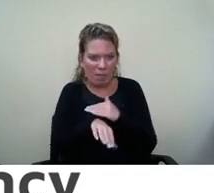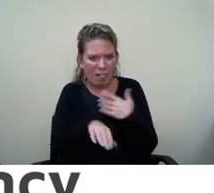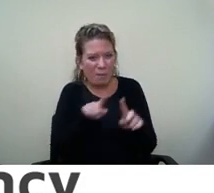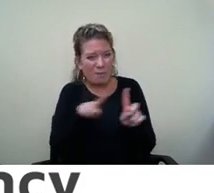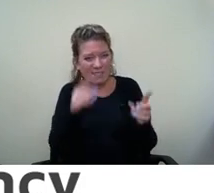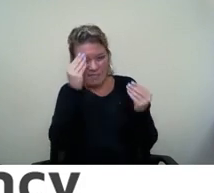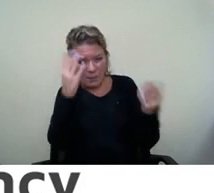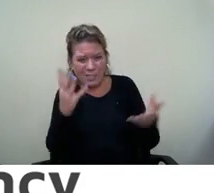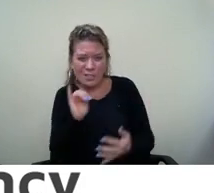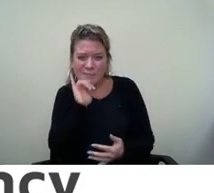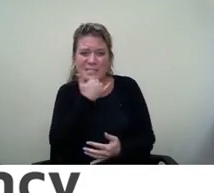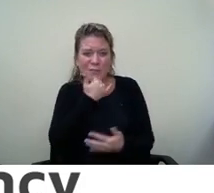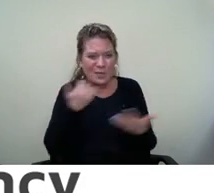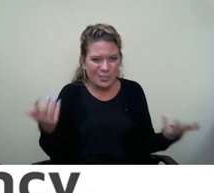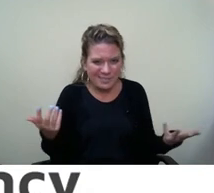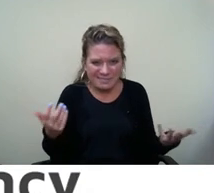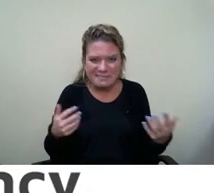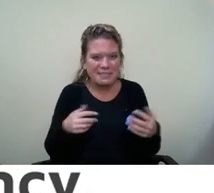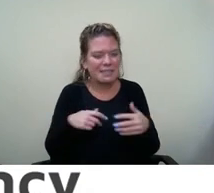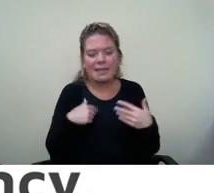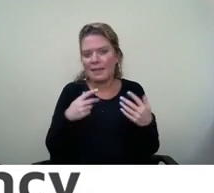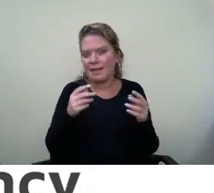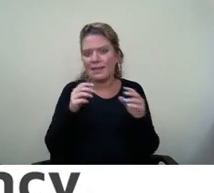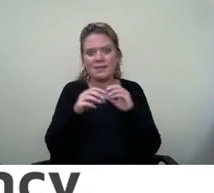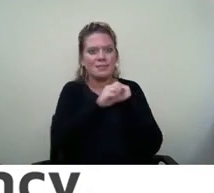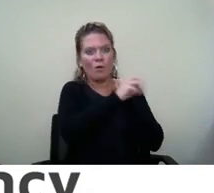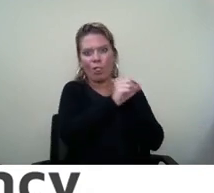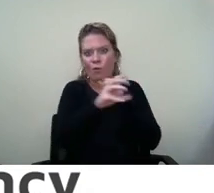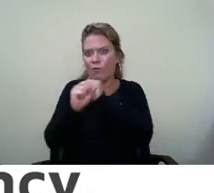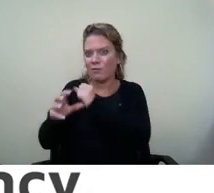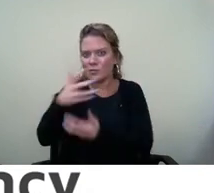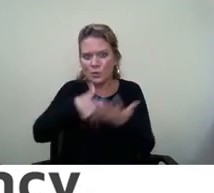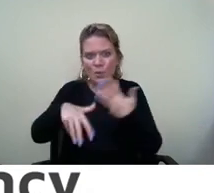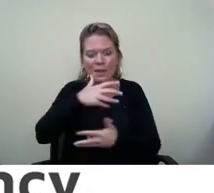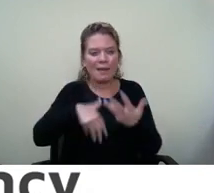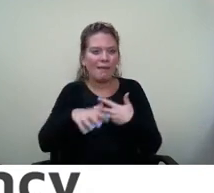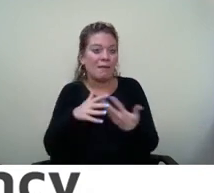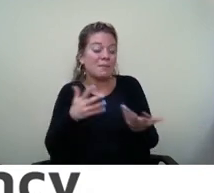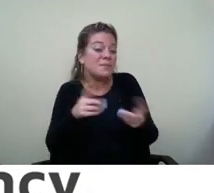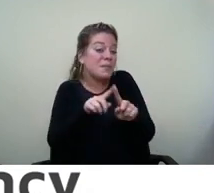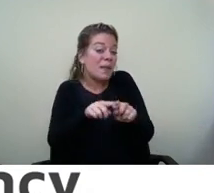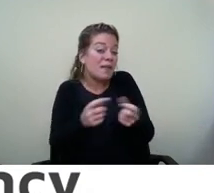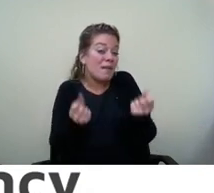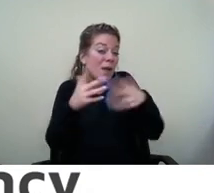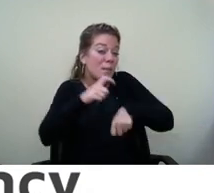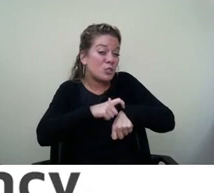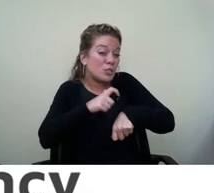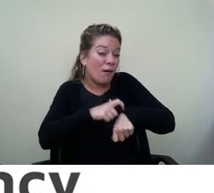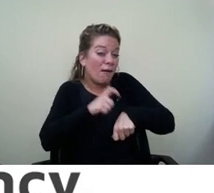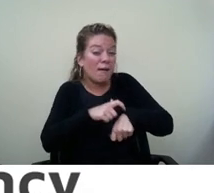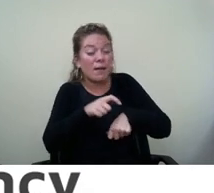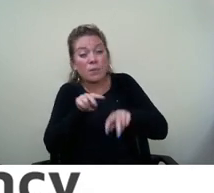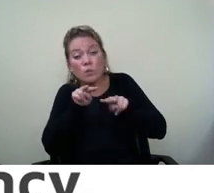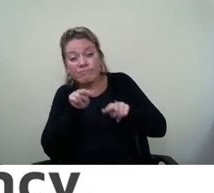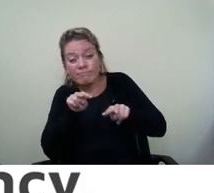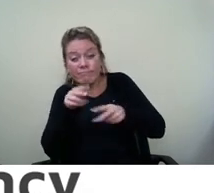past misinformation on social media, and depending on how much time you spend on social media every day, who you follow, who